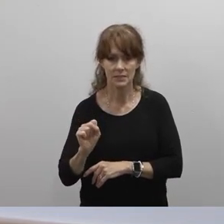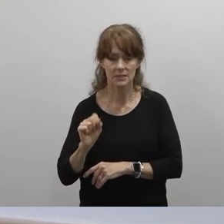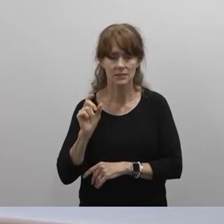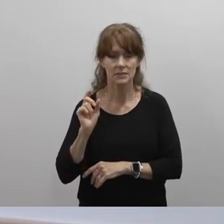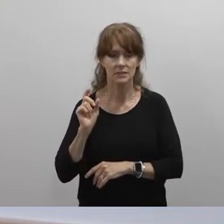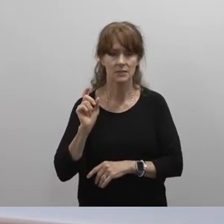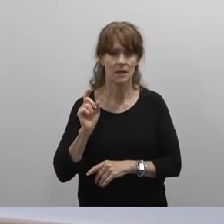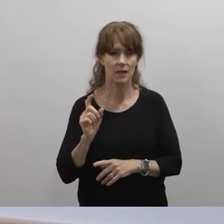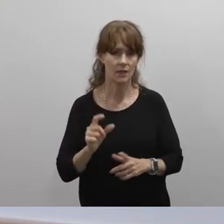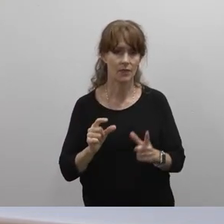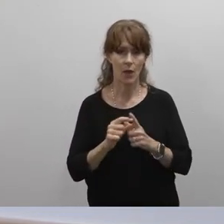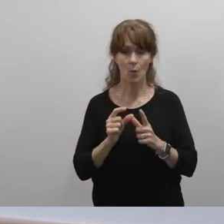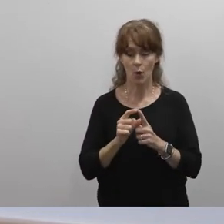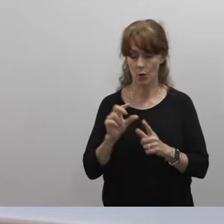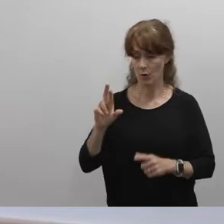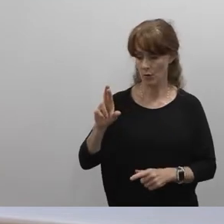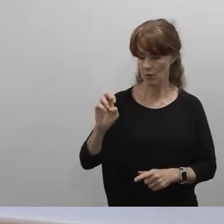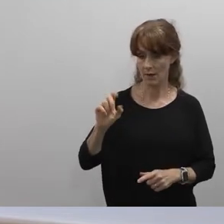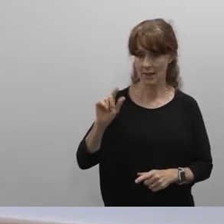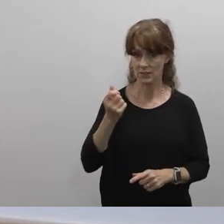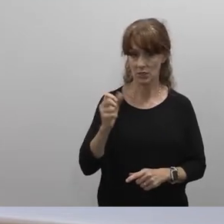very word relationship